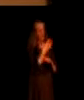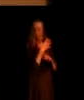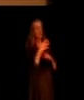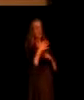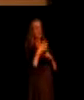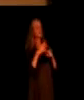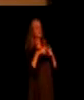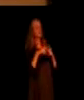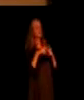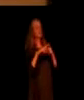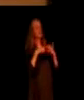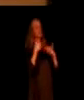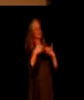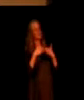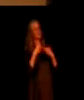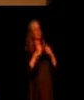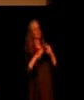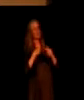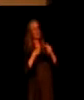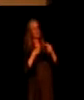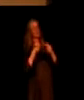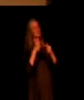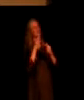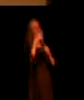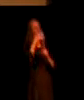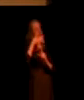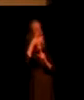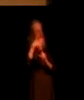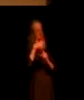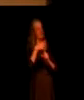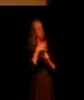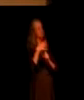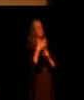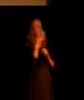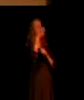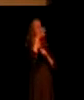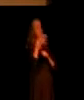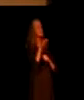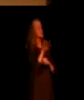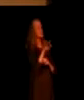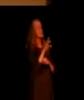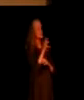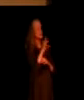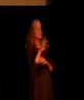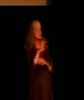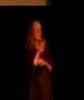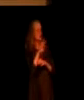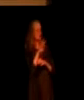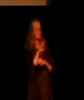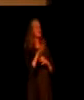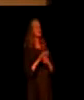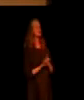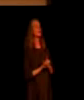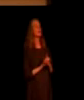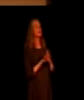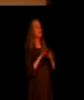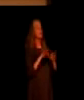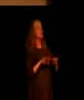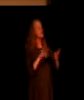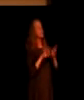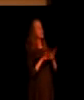generation satellite in 1964 was launched. And the important